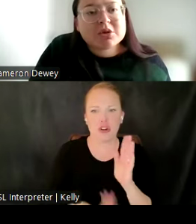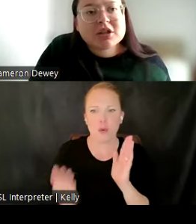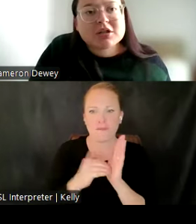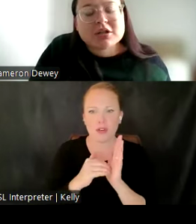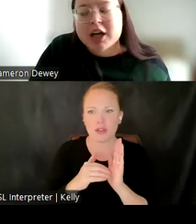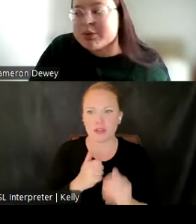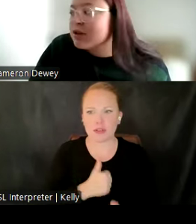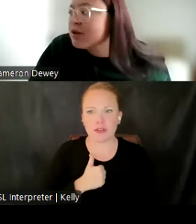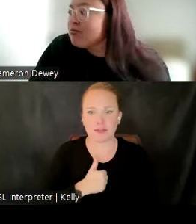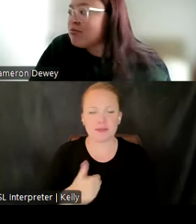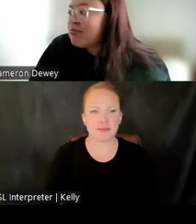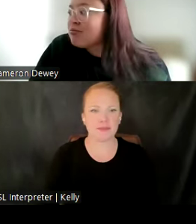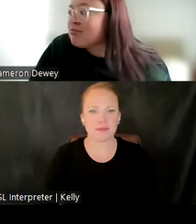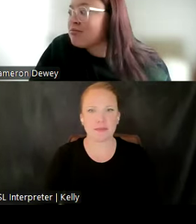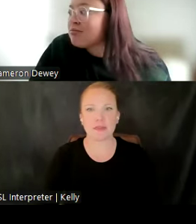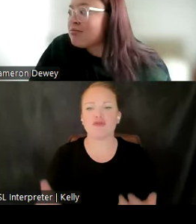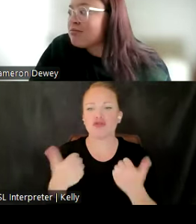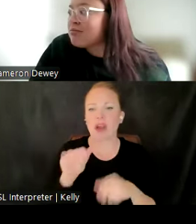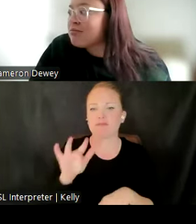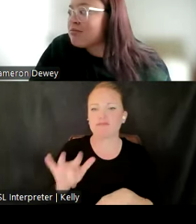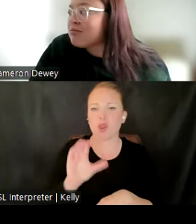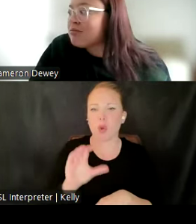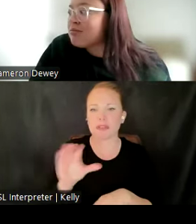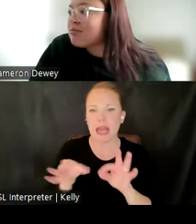Sorry, I'm trying to turn the captions on.